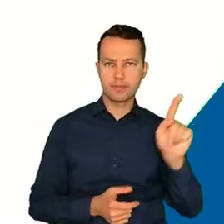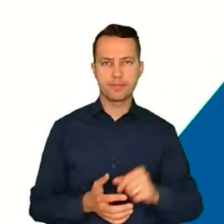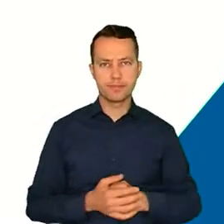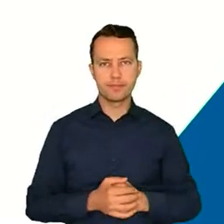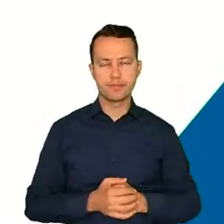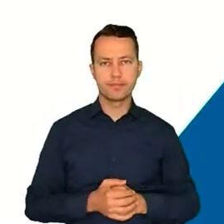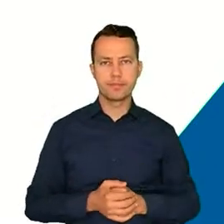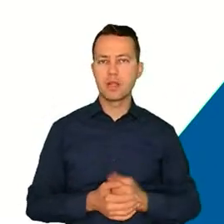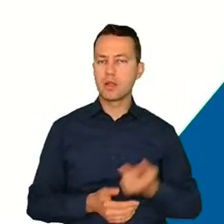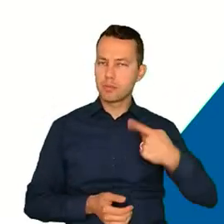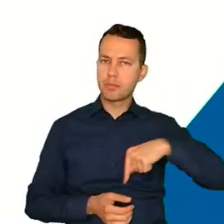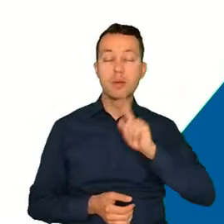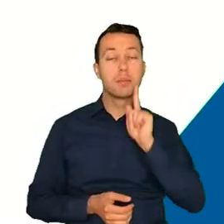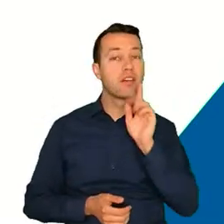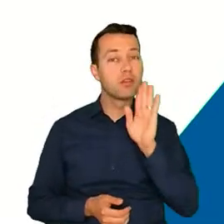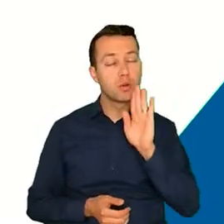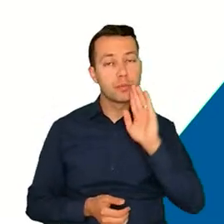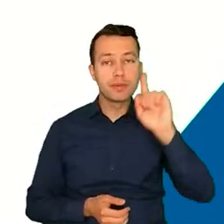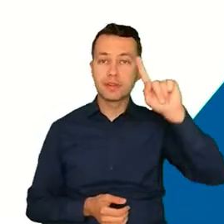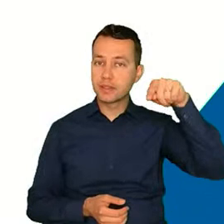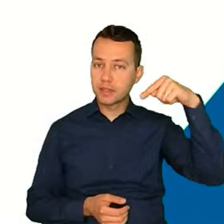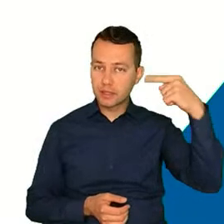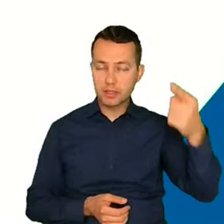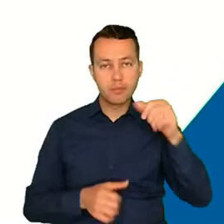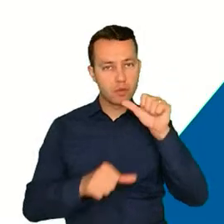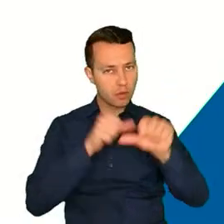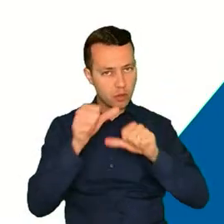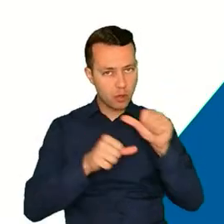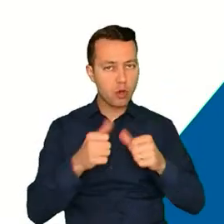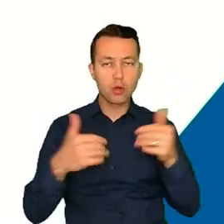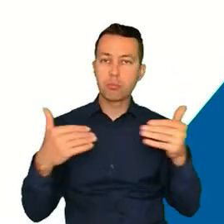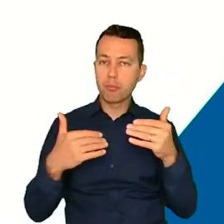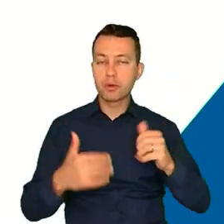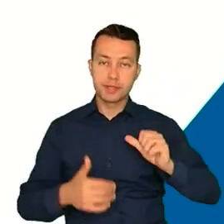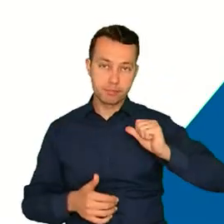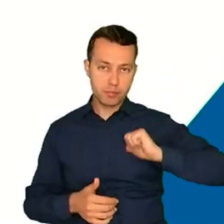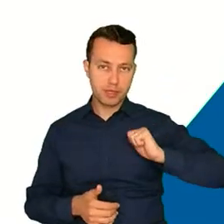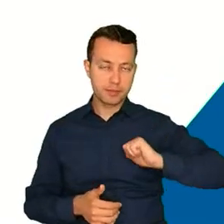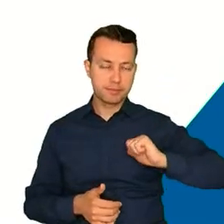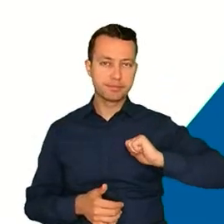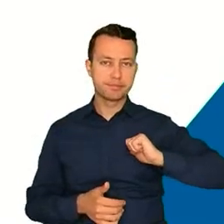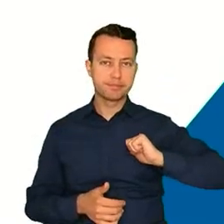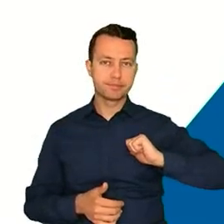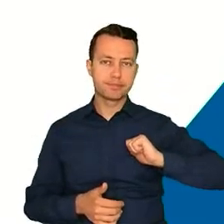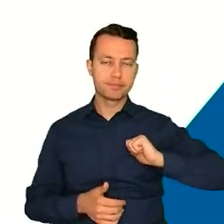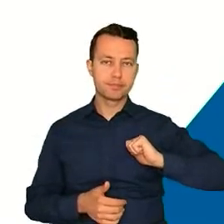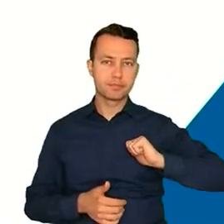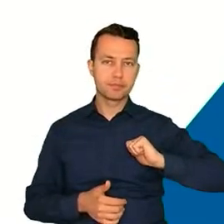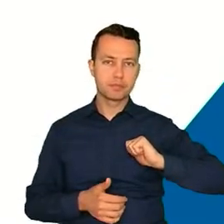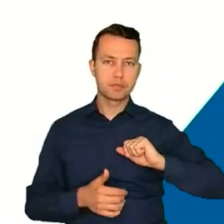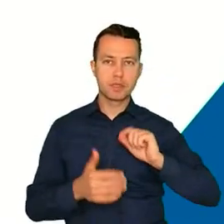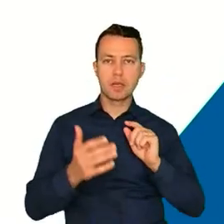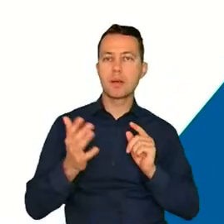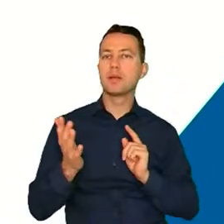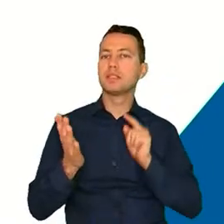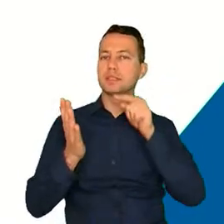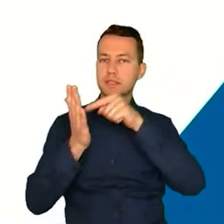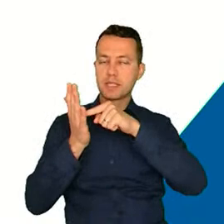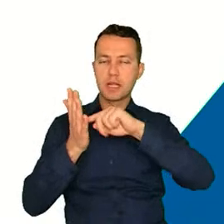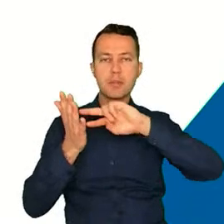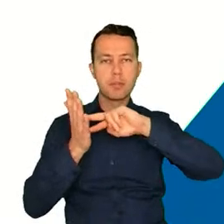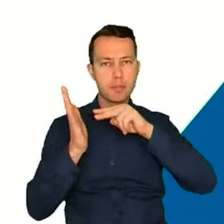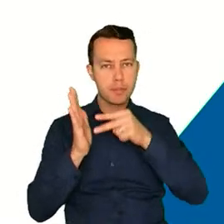Parliament make really concerted efforts to try to align the expectation in that regulation to